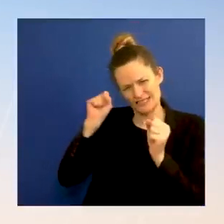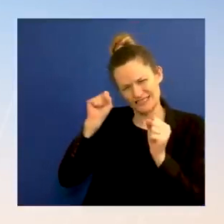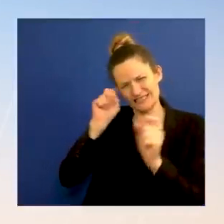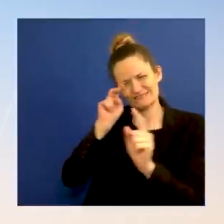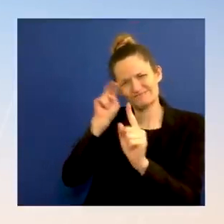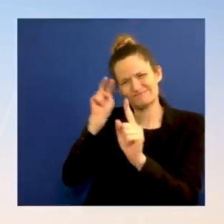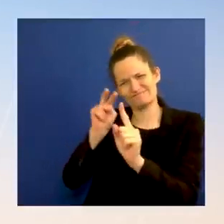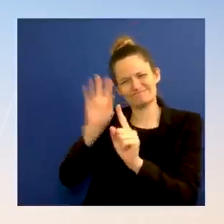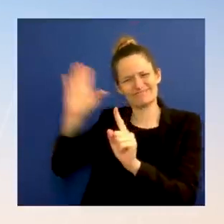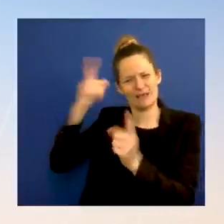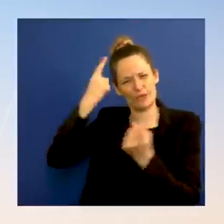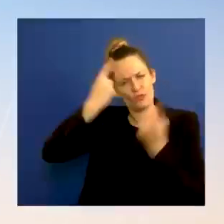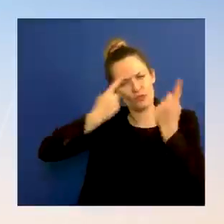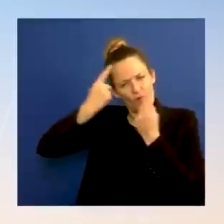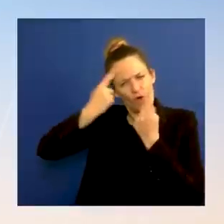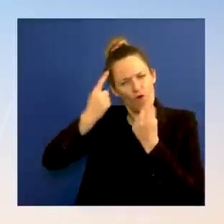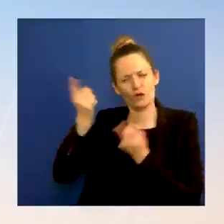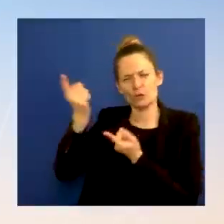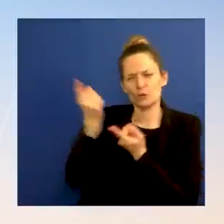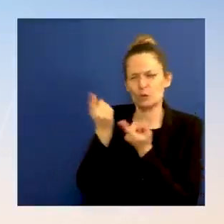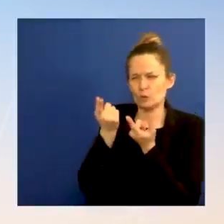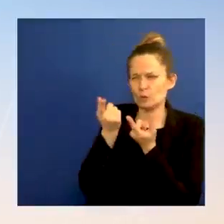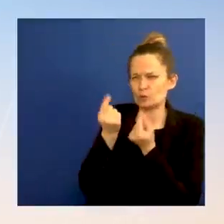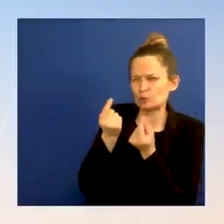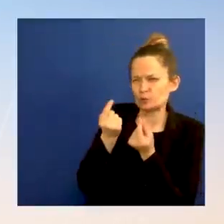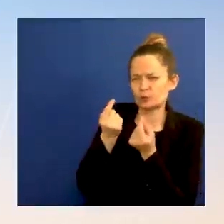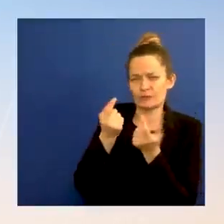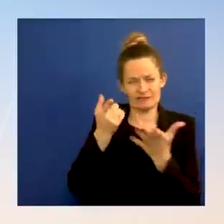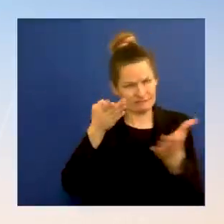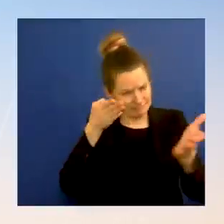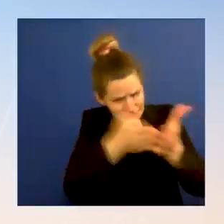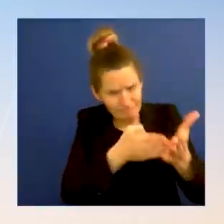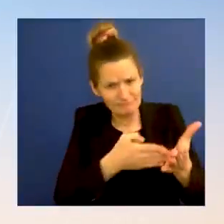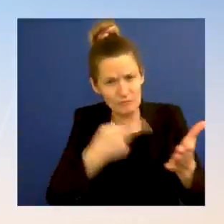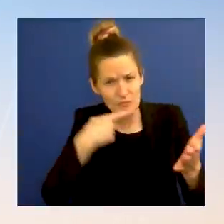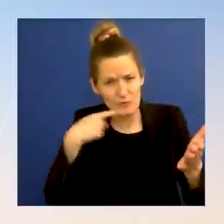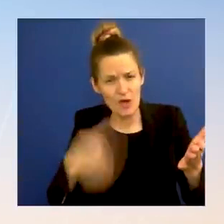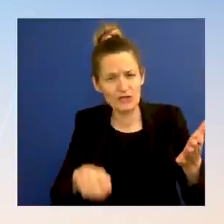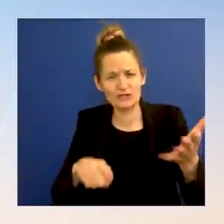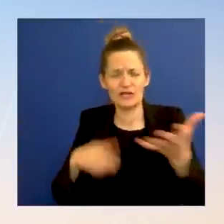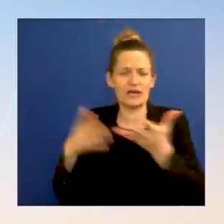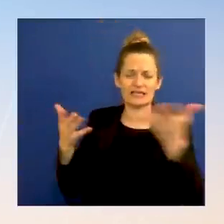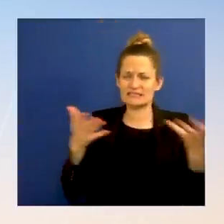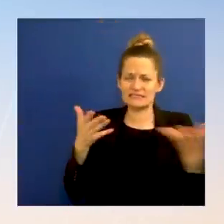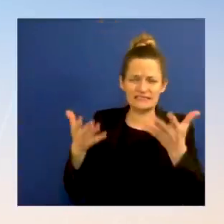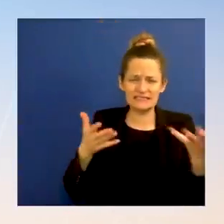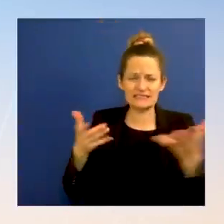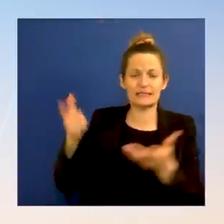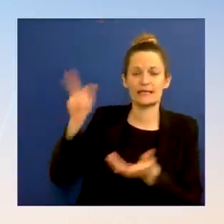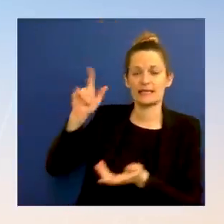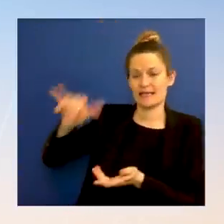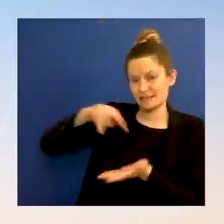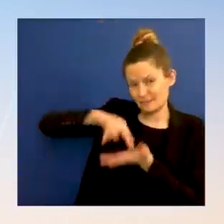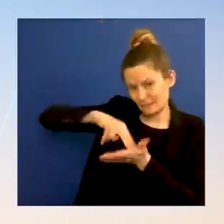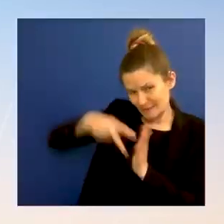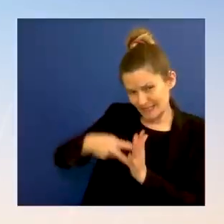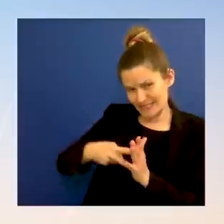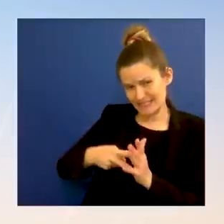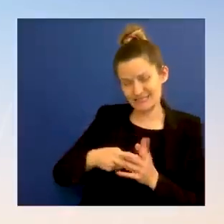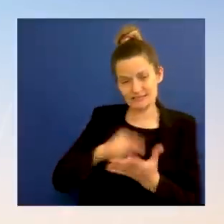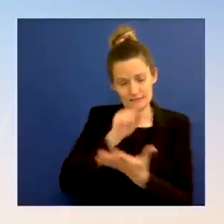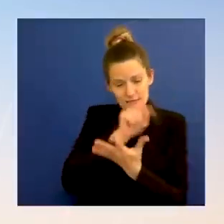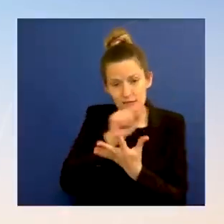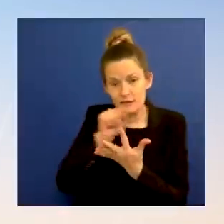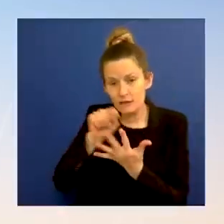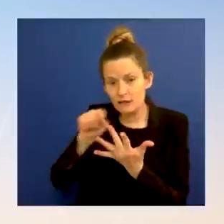holding President Putin accountable is to take every step to the maximum impact that will impact President Putin, the Russian economy.